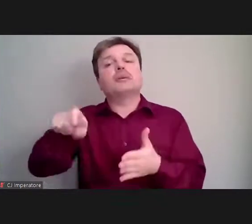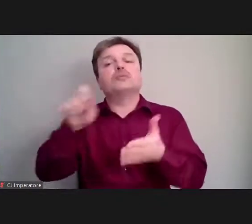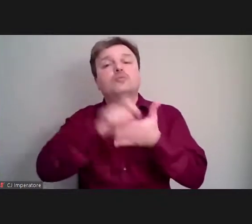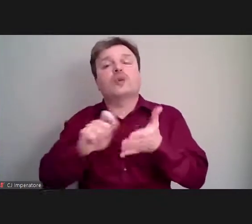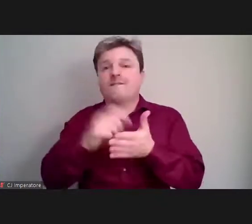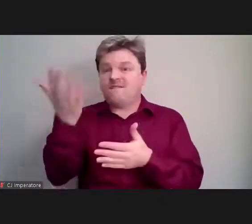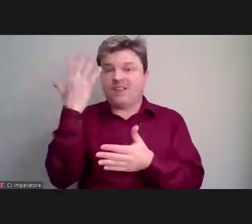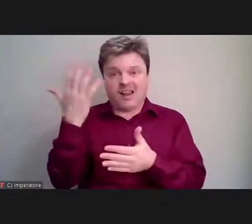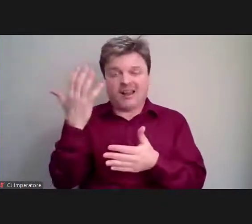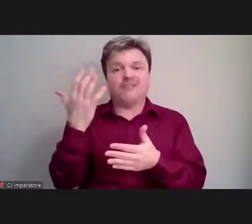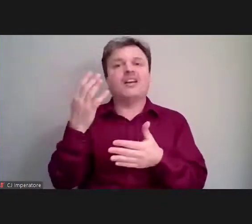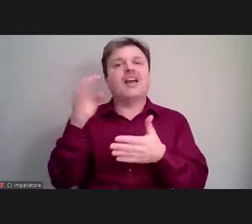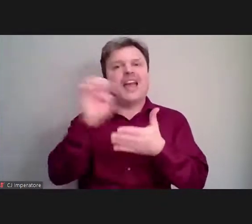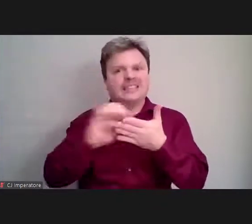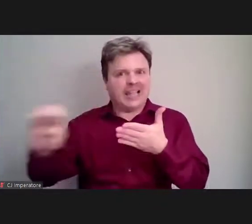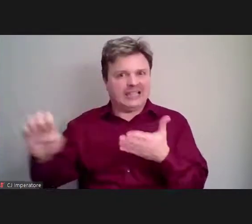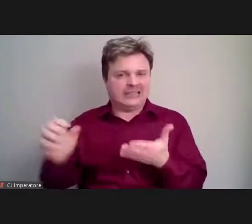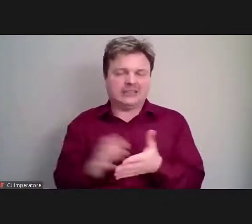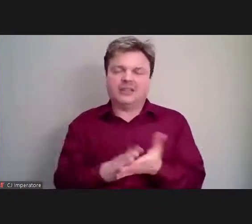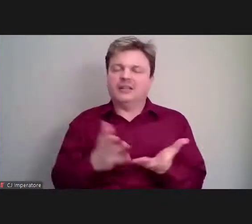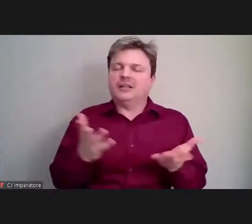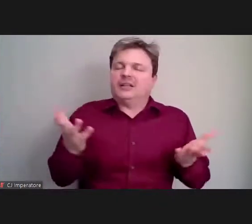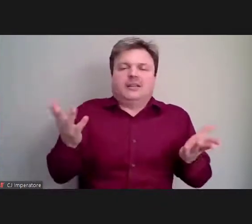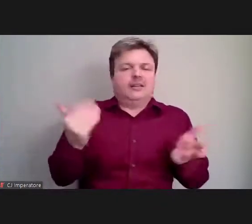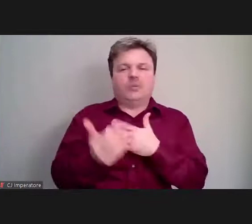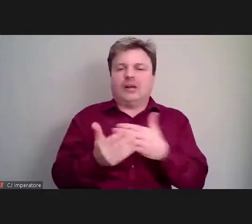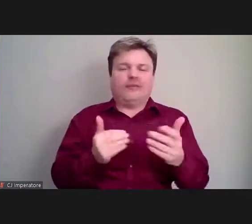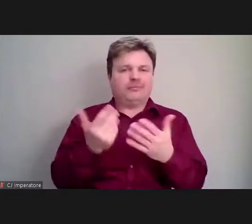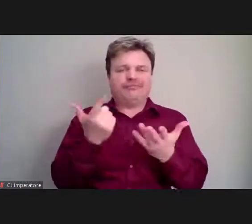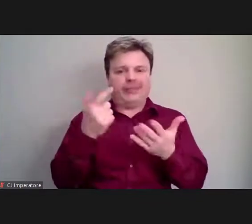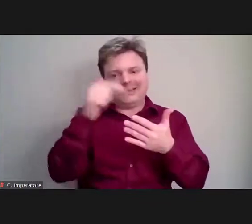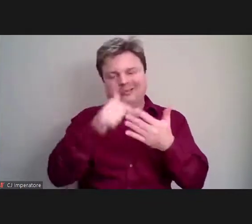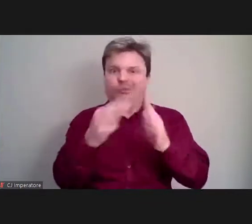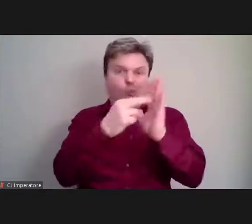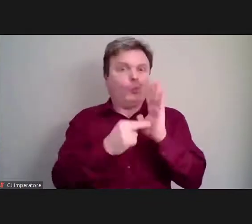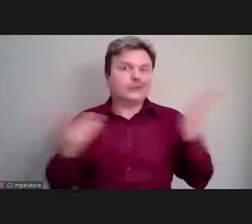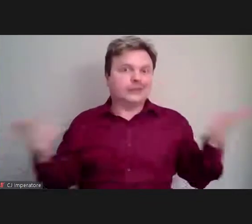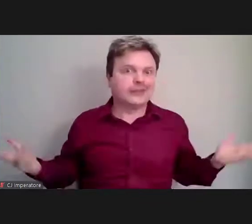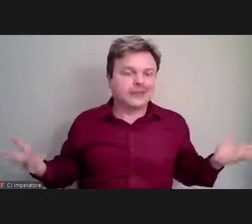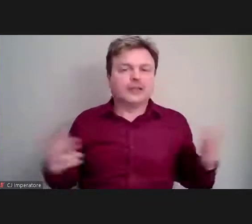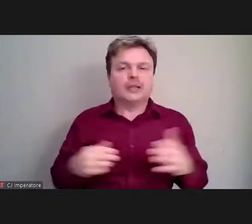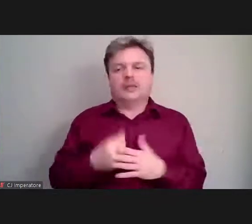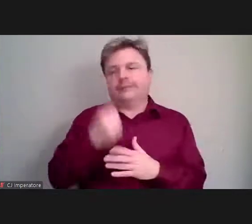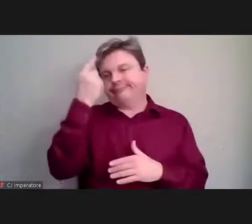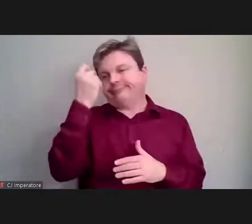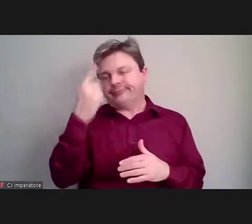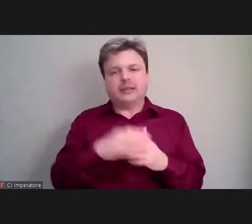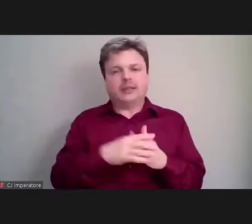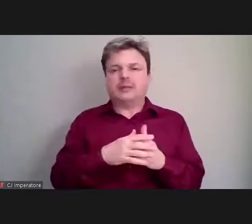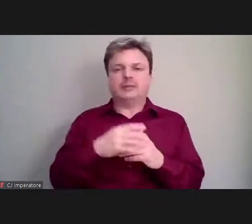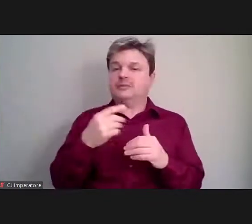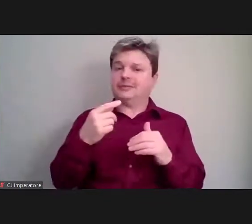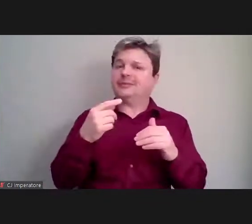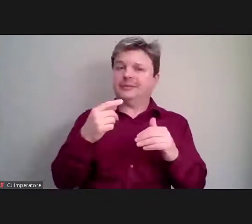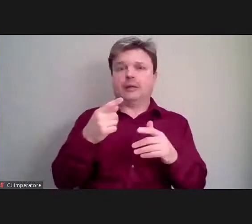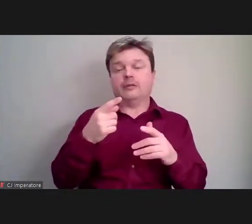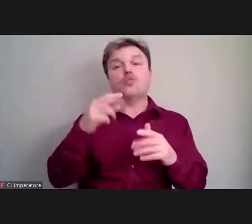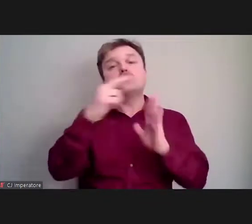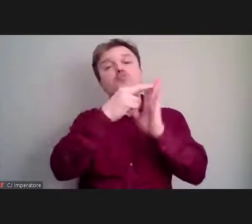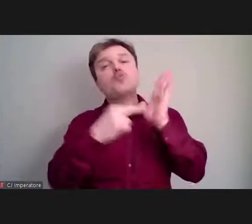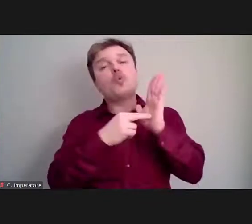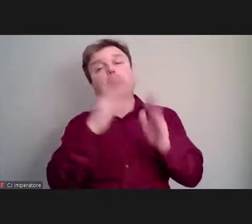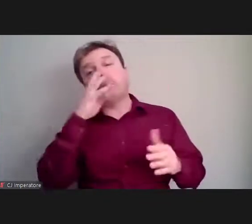are. So I want to acknowledge, I realize we're not always moving through a field of complete freedom as we make these